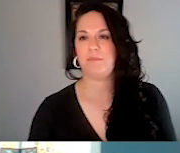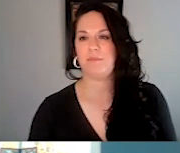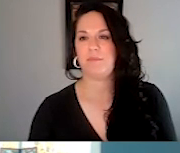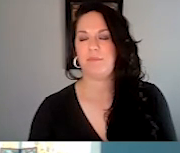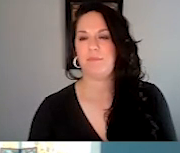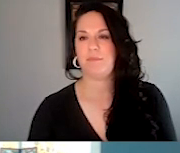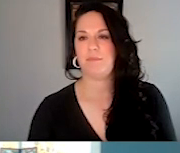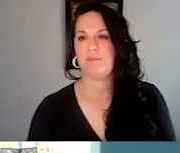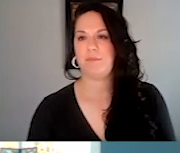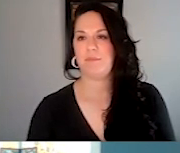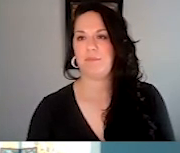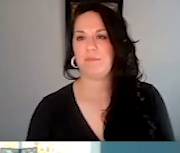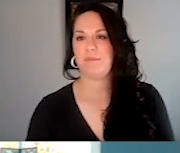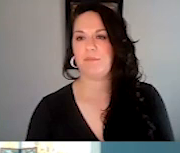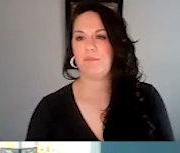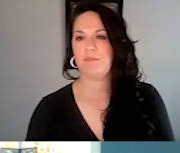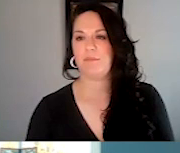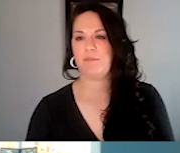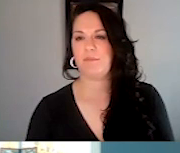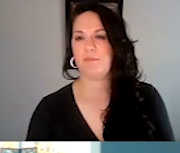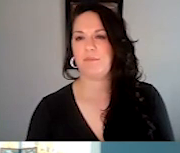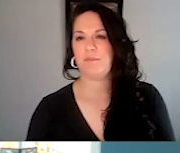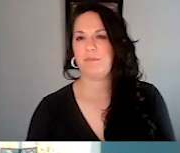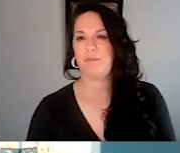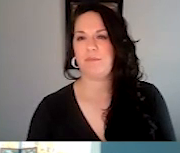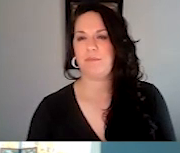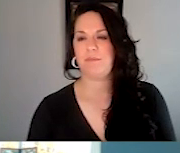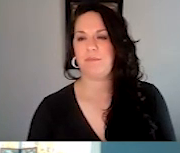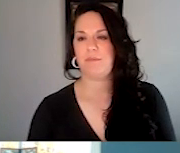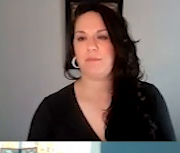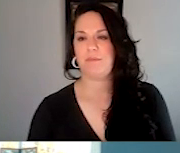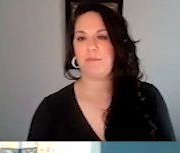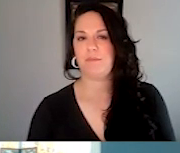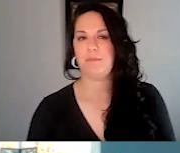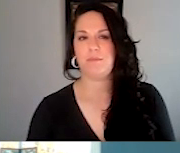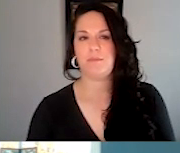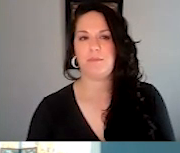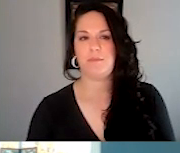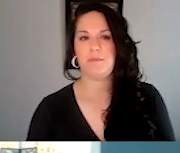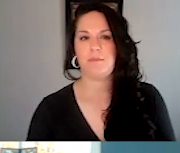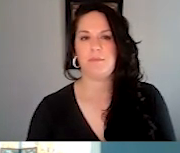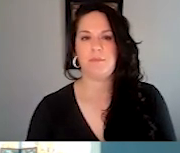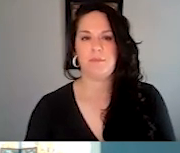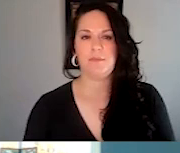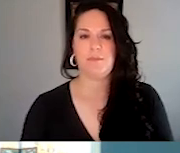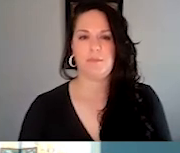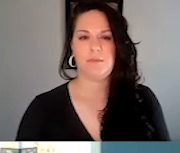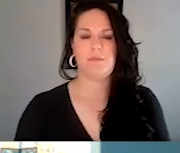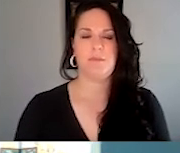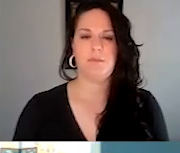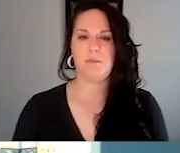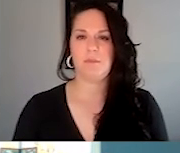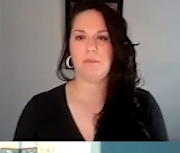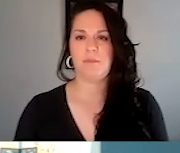took them to a lab and they had them tested. And one of the products actually had 4% THC. These are